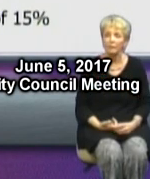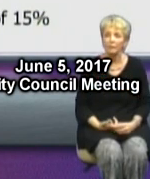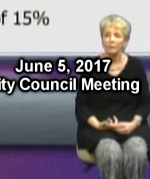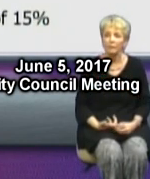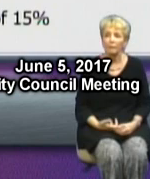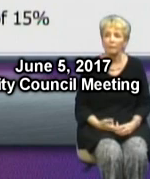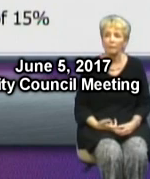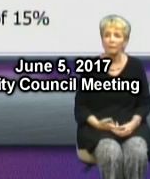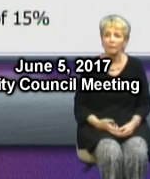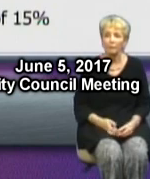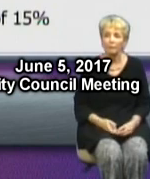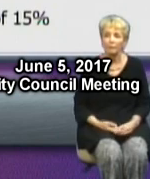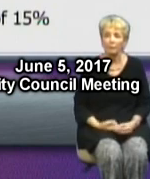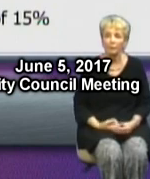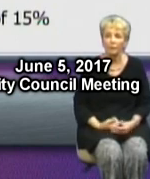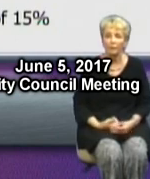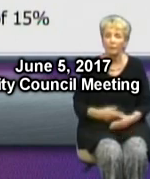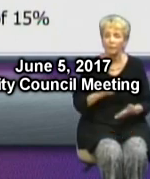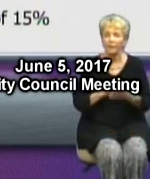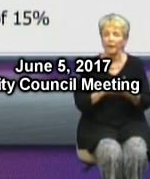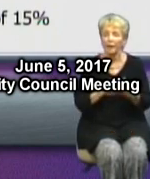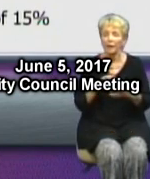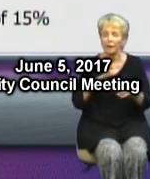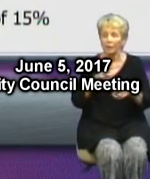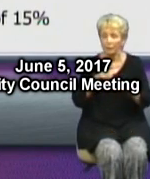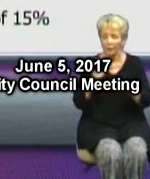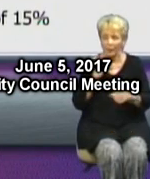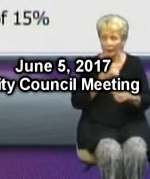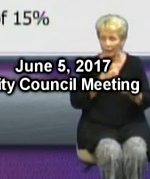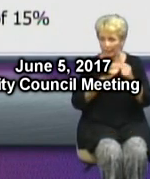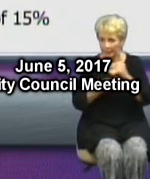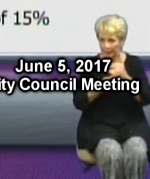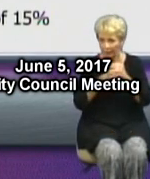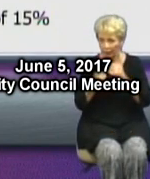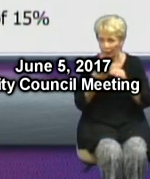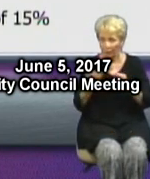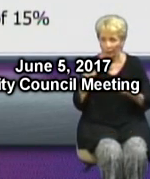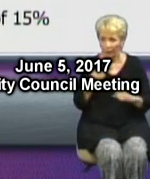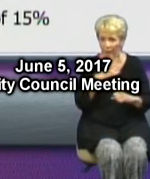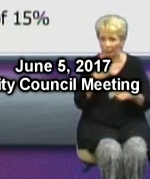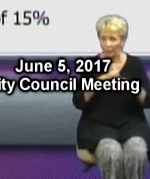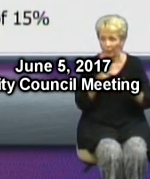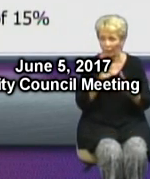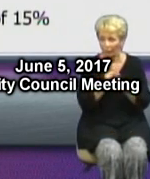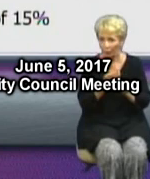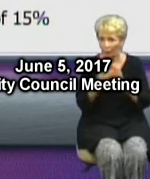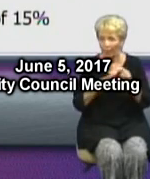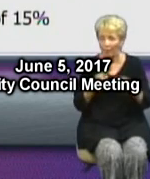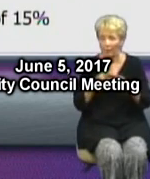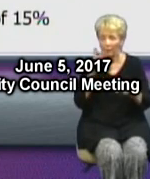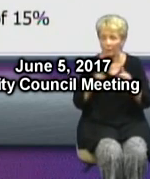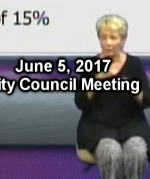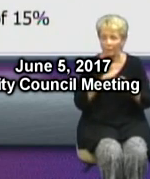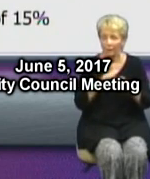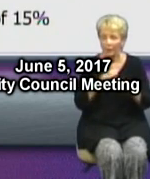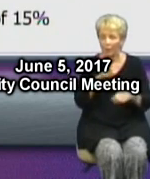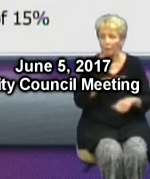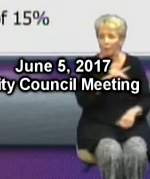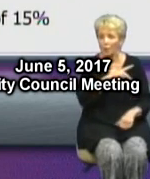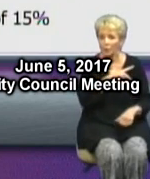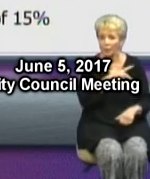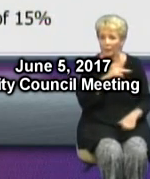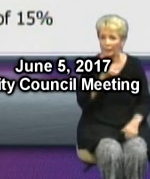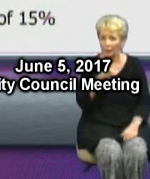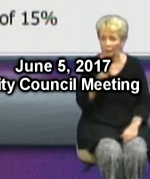This requires using part of our savings. A couple of things, and we'll talk in a few minutes about people and personnel issues.